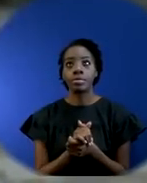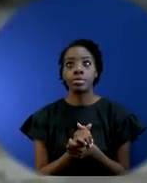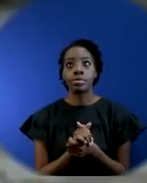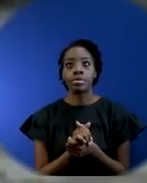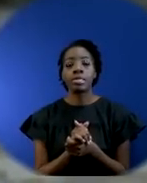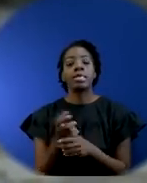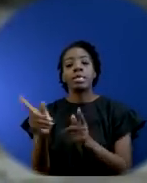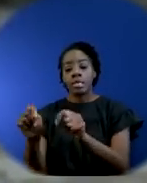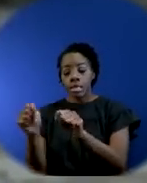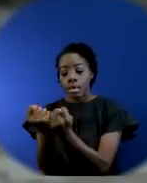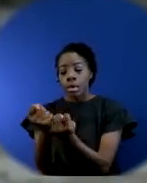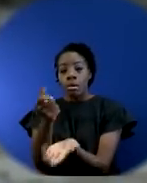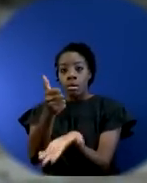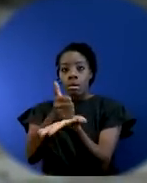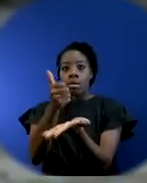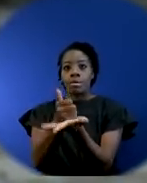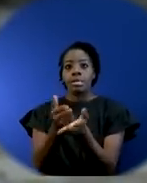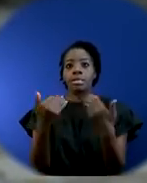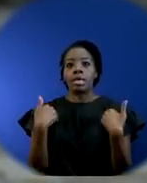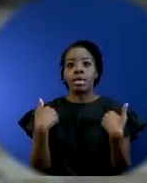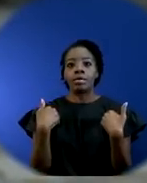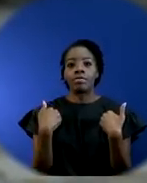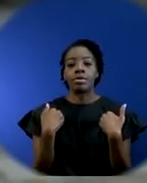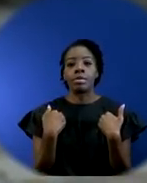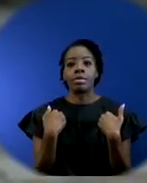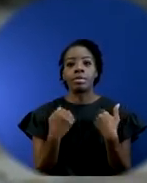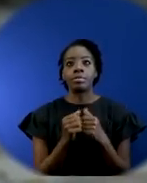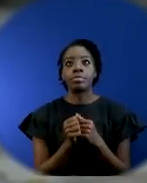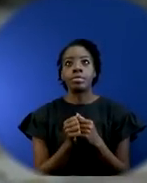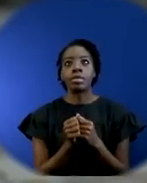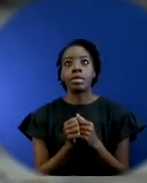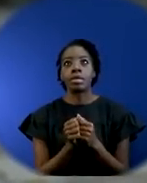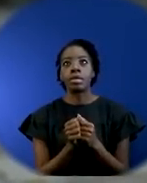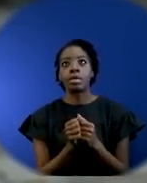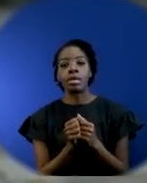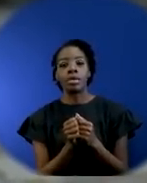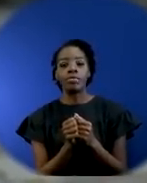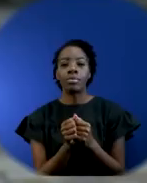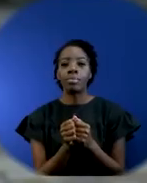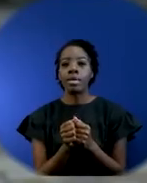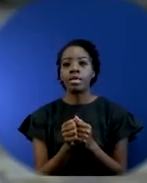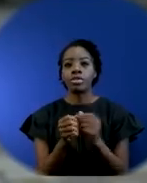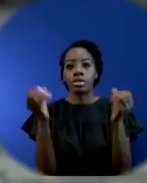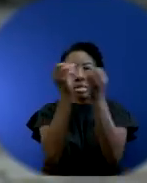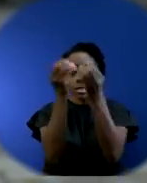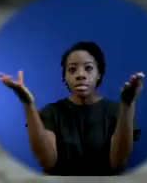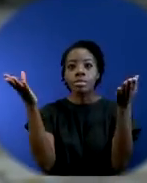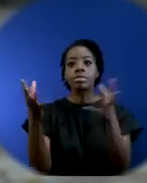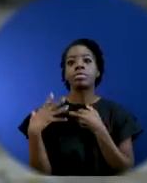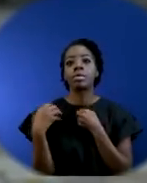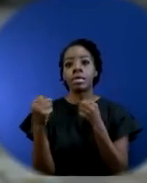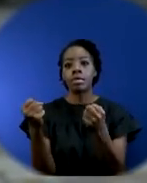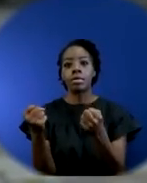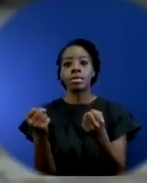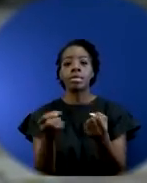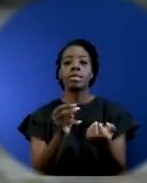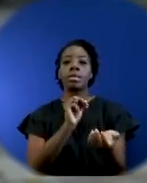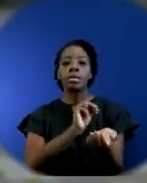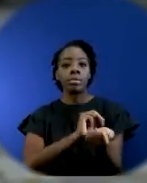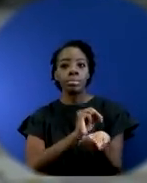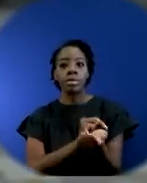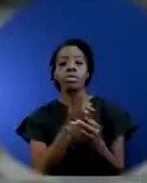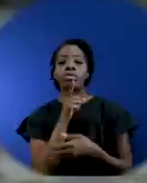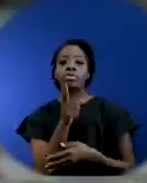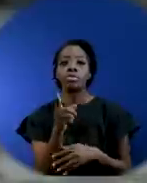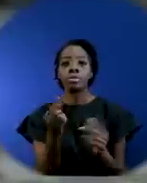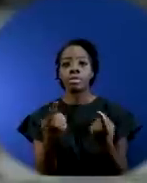his team will help us to get some information regarding our health and regarding all the many medical realities that are happening in our world right